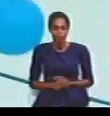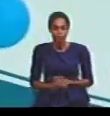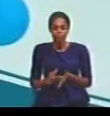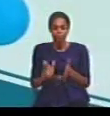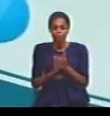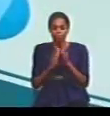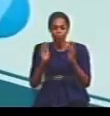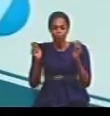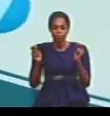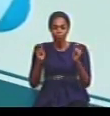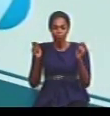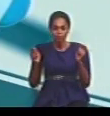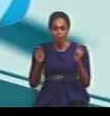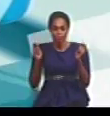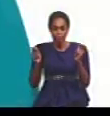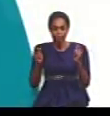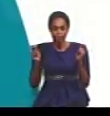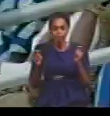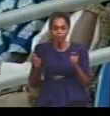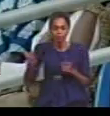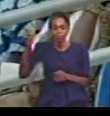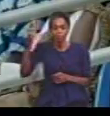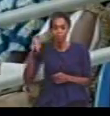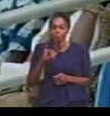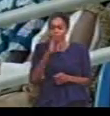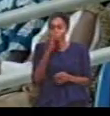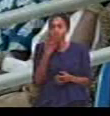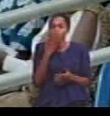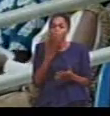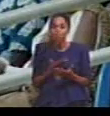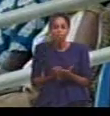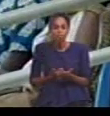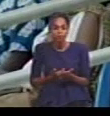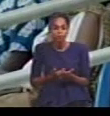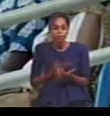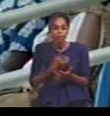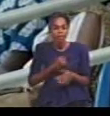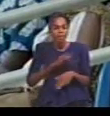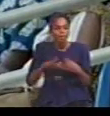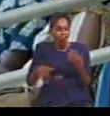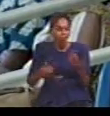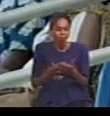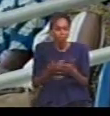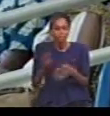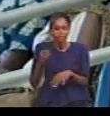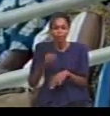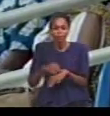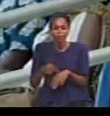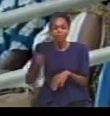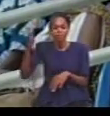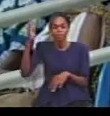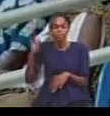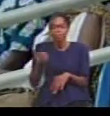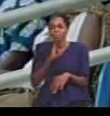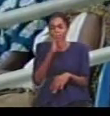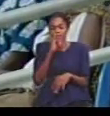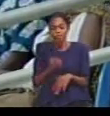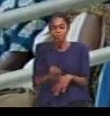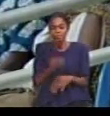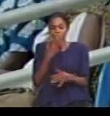Hallelujah. God is good and all the time.